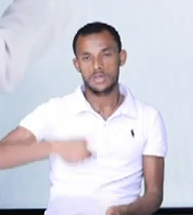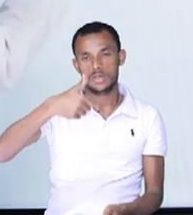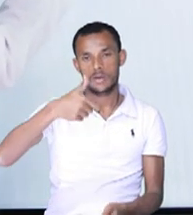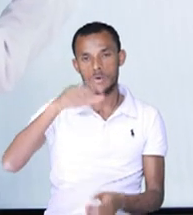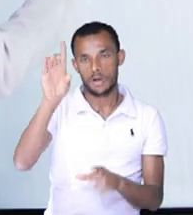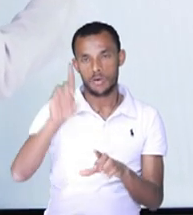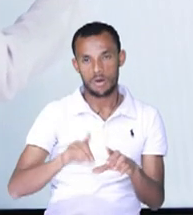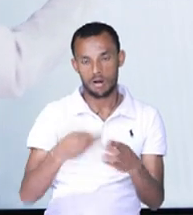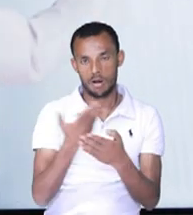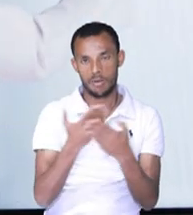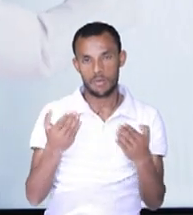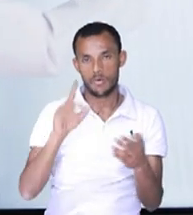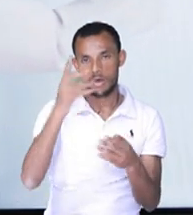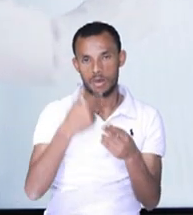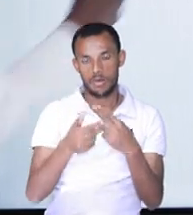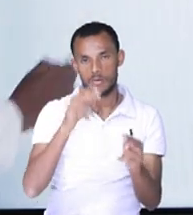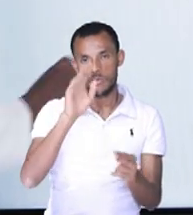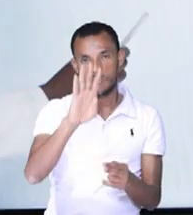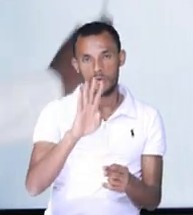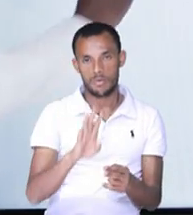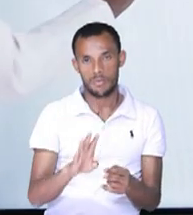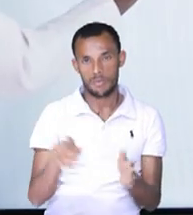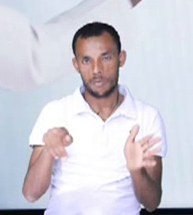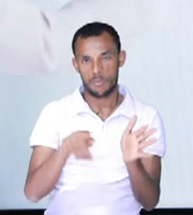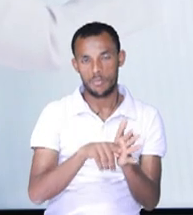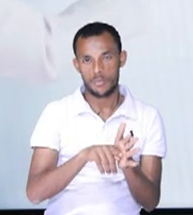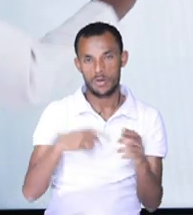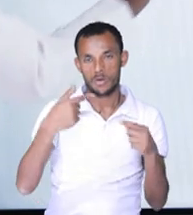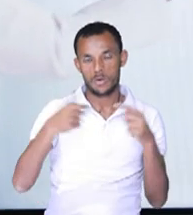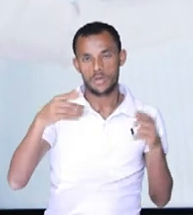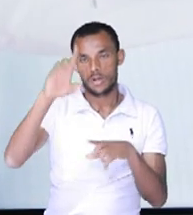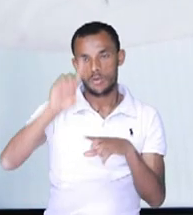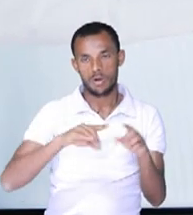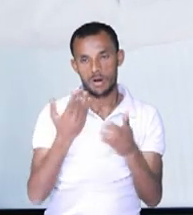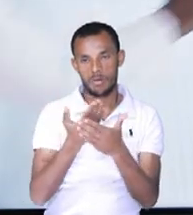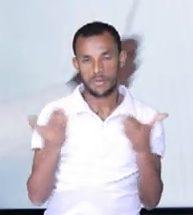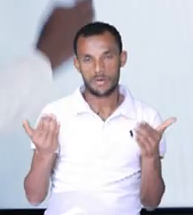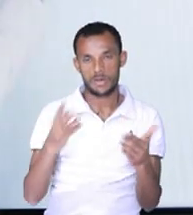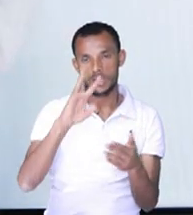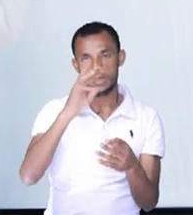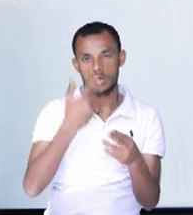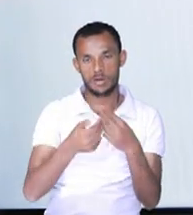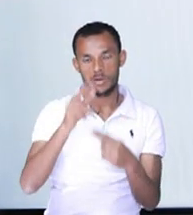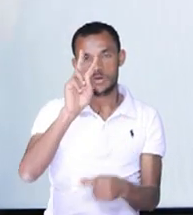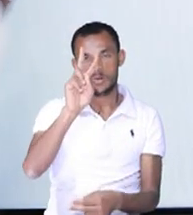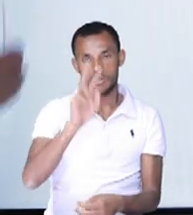diagonal element is 1 by 4 minus the opposite diagonal element is 6 by